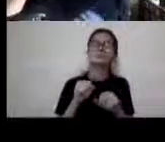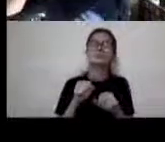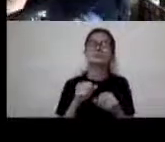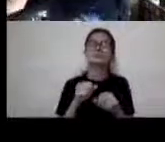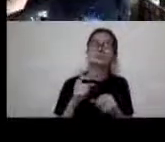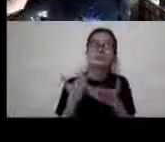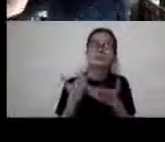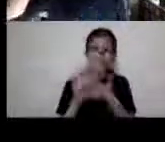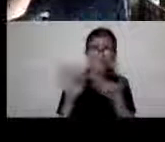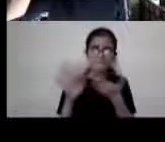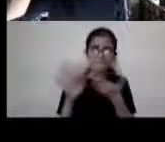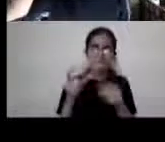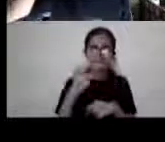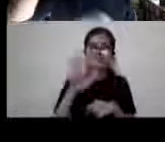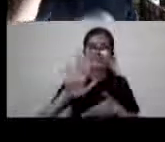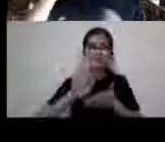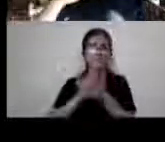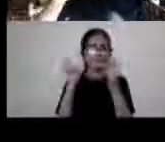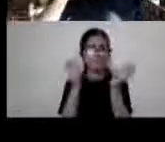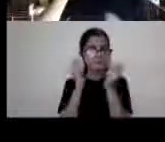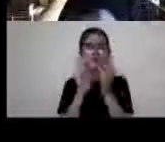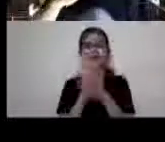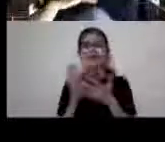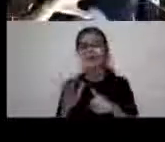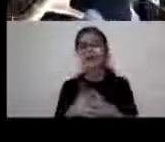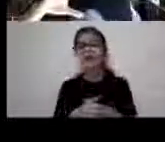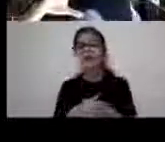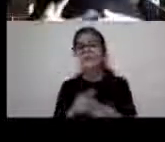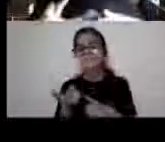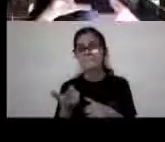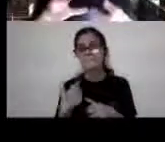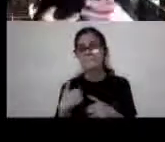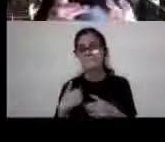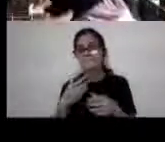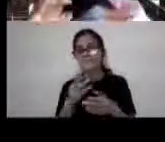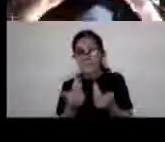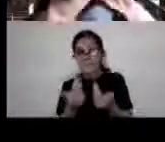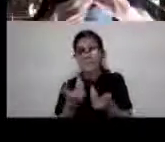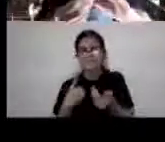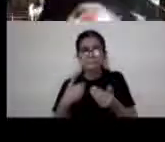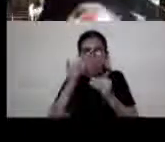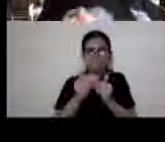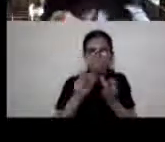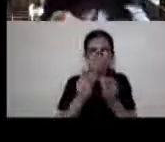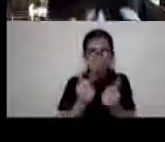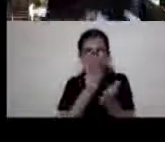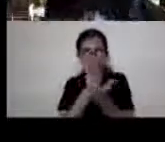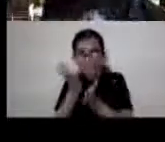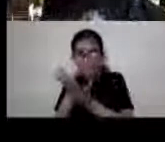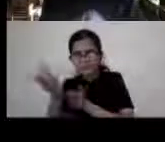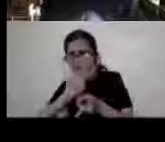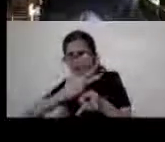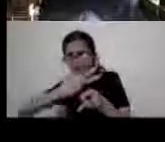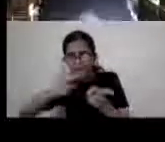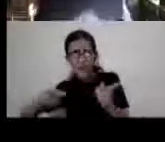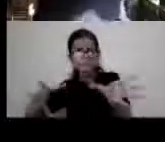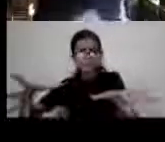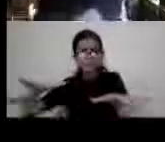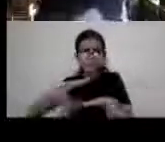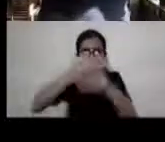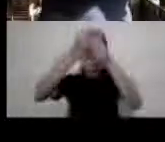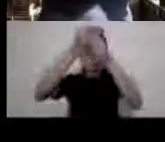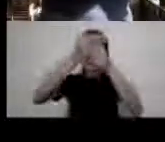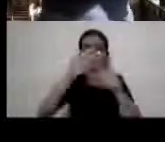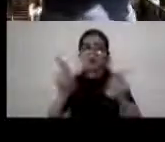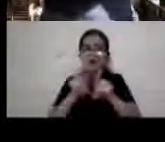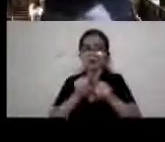and here they wanted us to come up with like different solutions that we were combining.